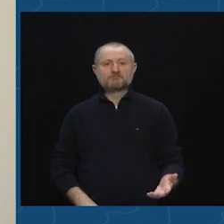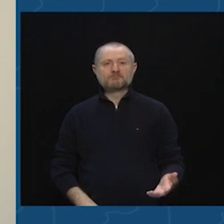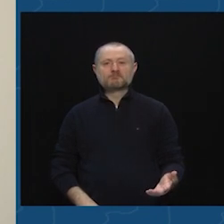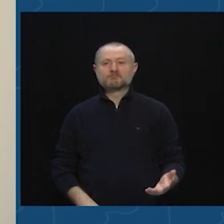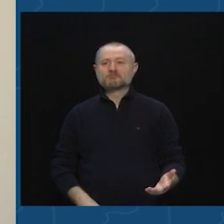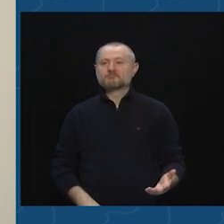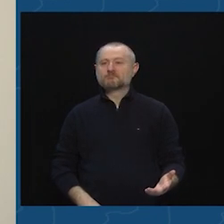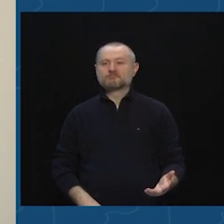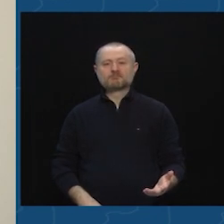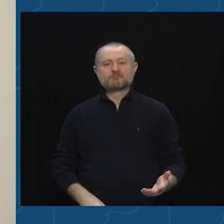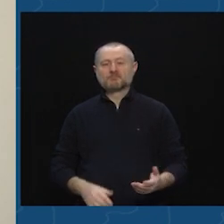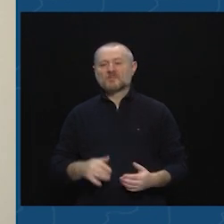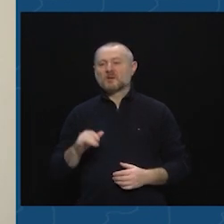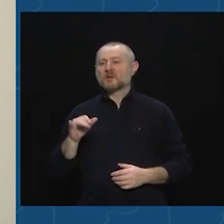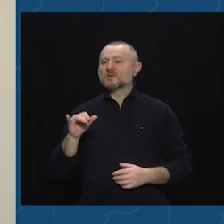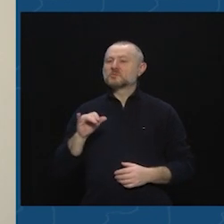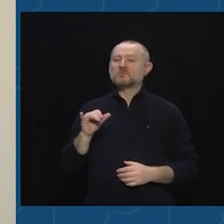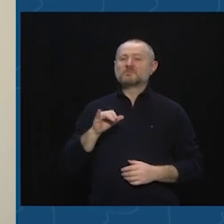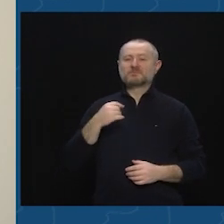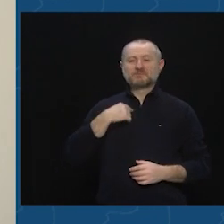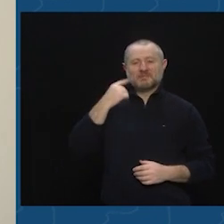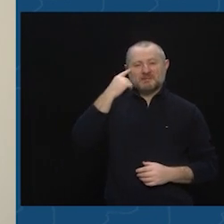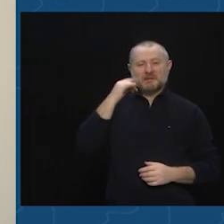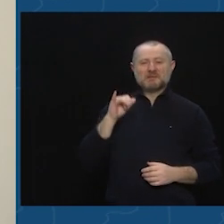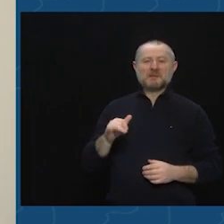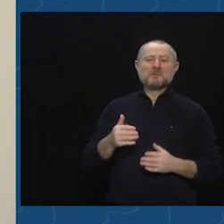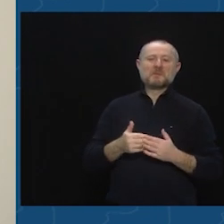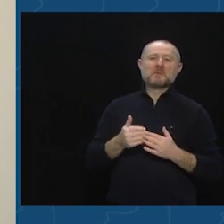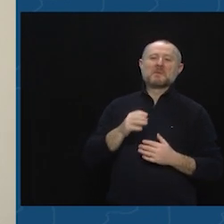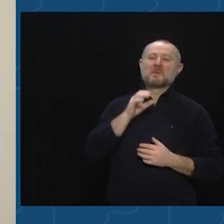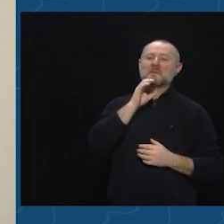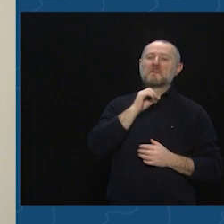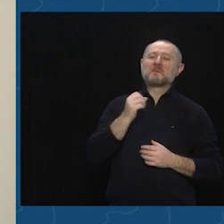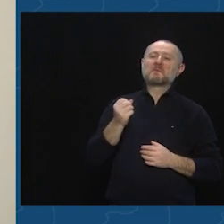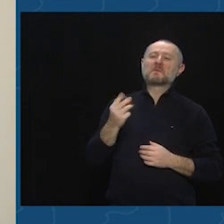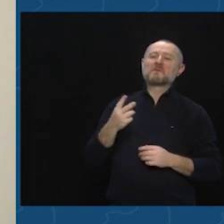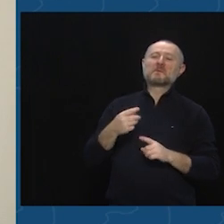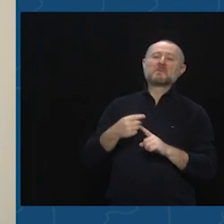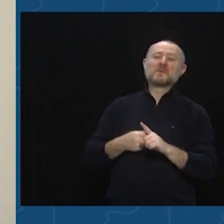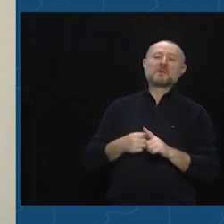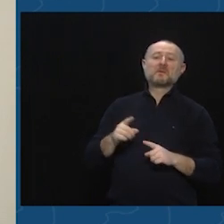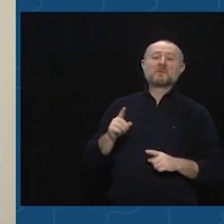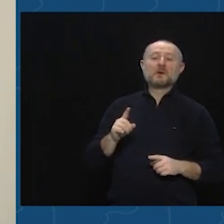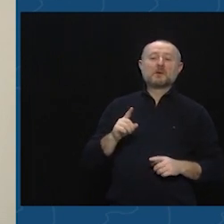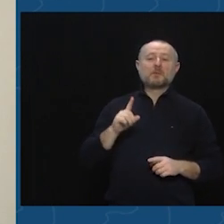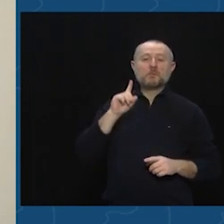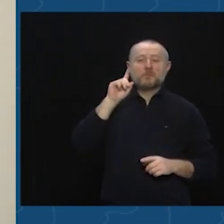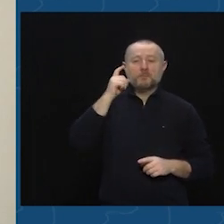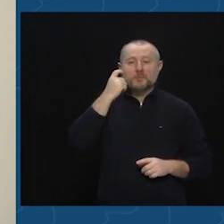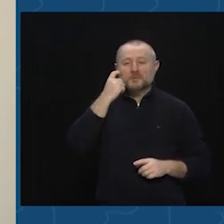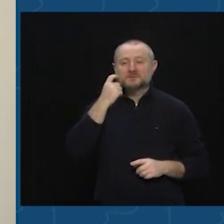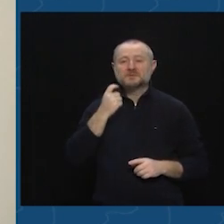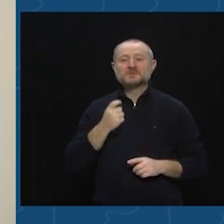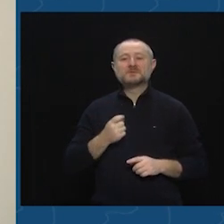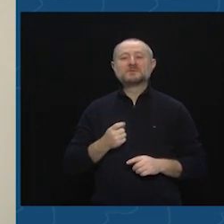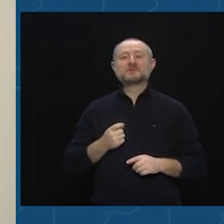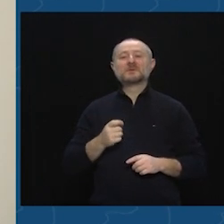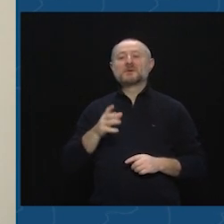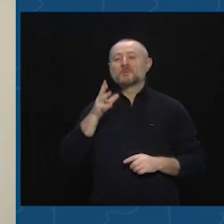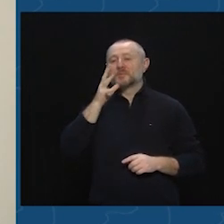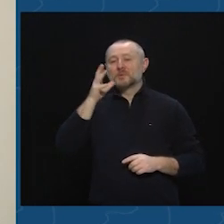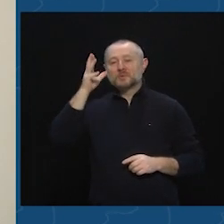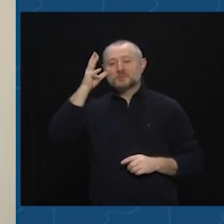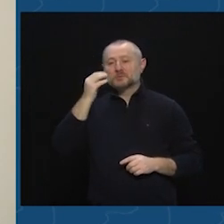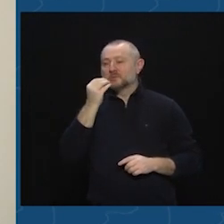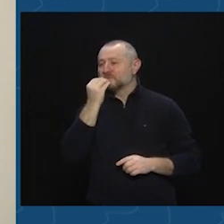the 11-month-old baby in the Bronx. Her parents were at a grocery store. Her mother was sitting in the front,